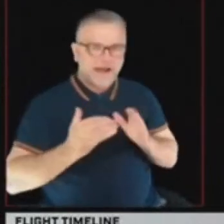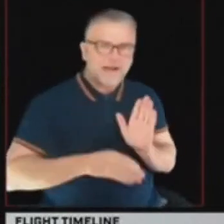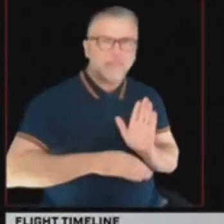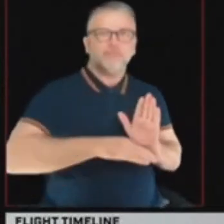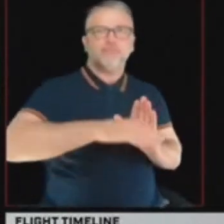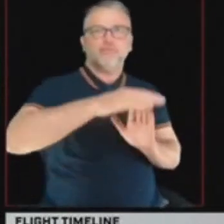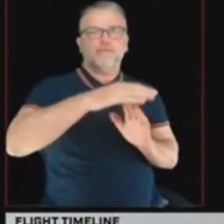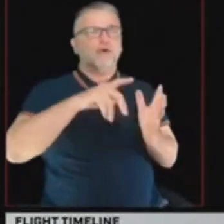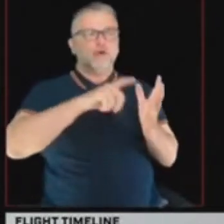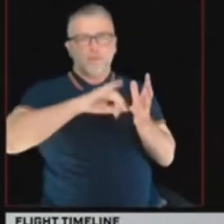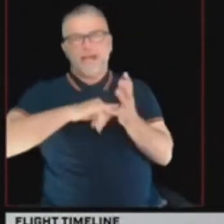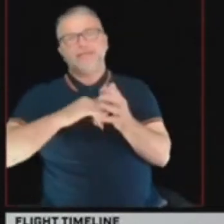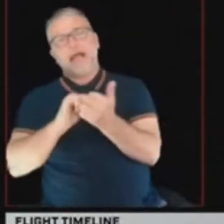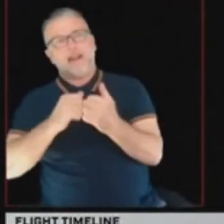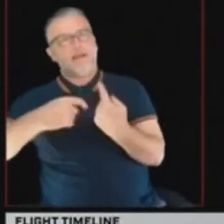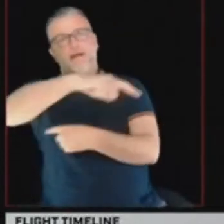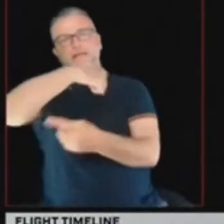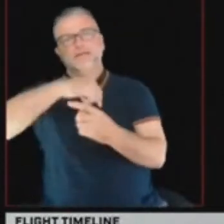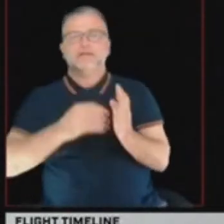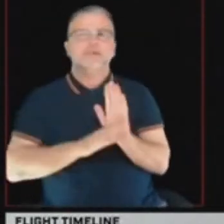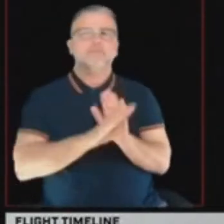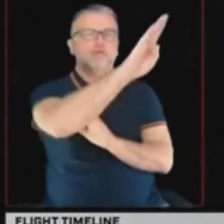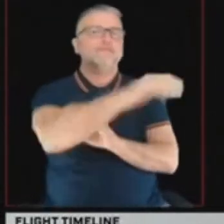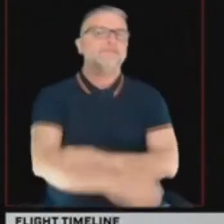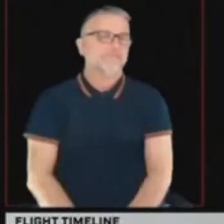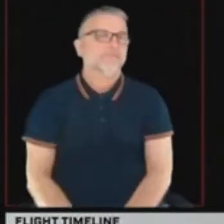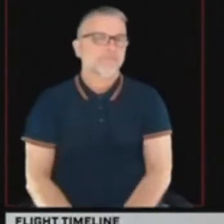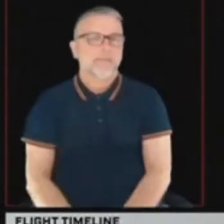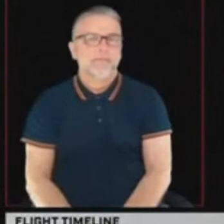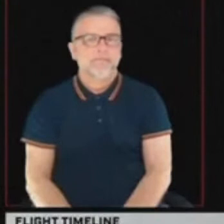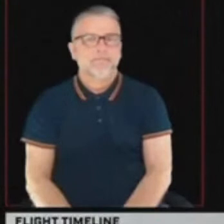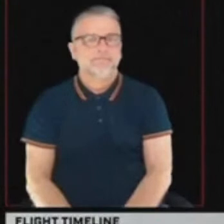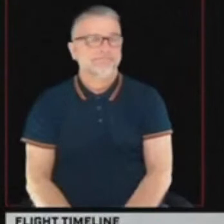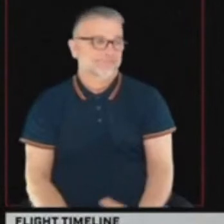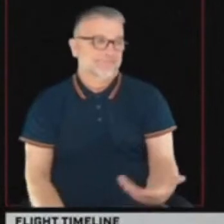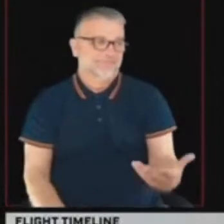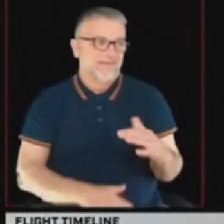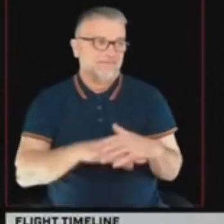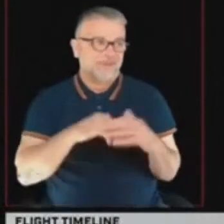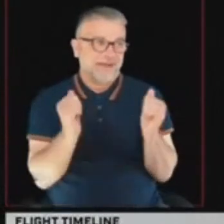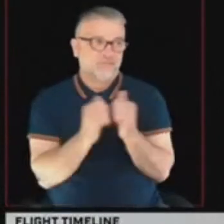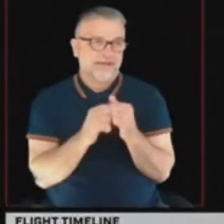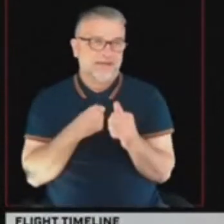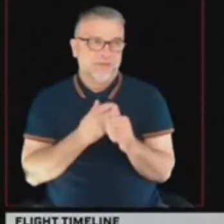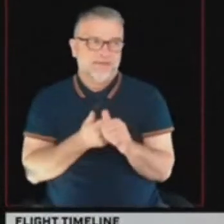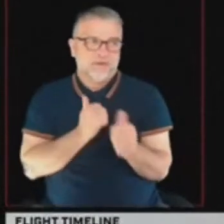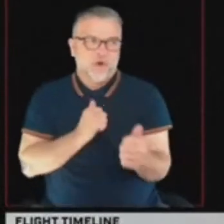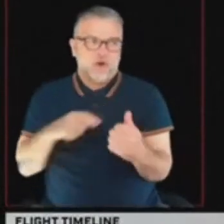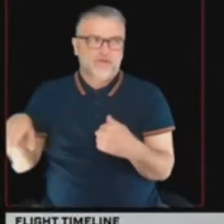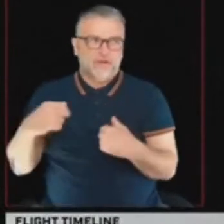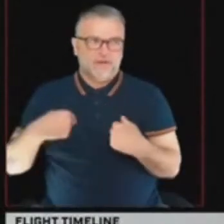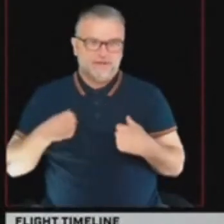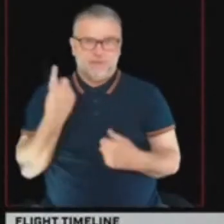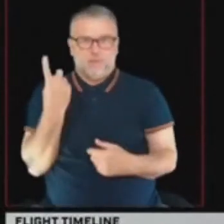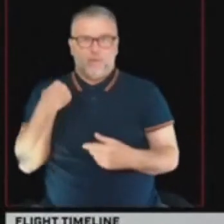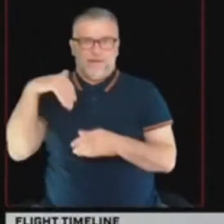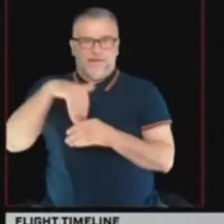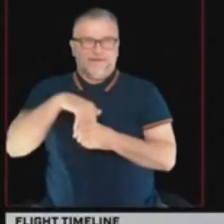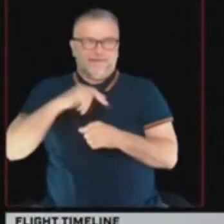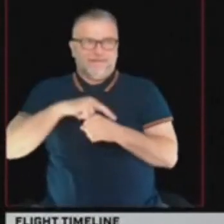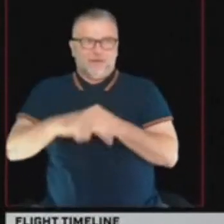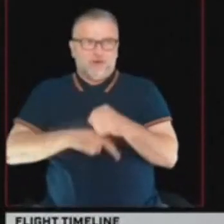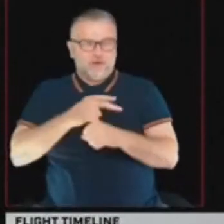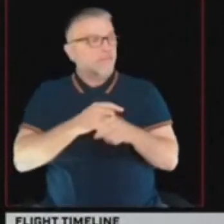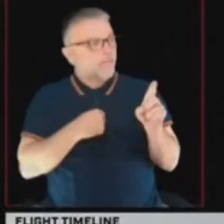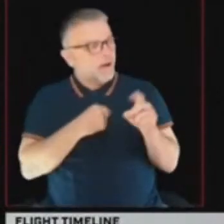allied capabilities. Yeah, I can agree more, of course, on the commercial side. But I mean, and we likewise